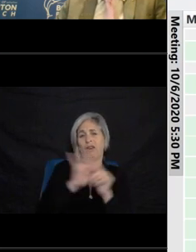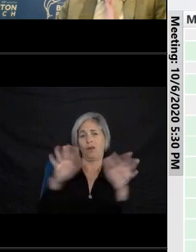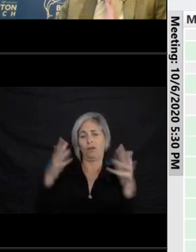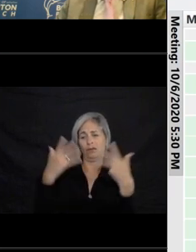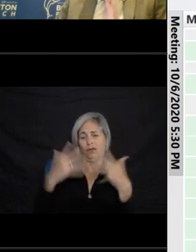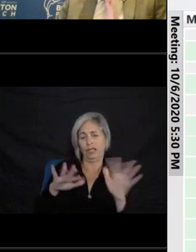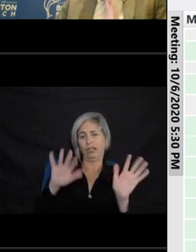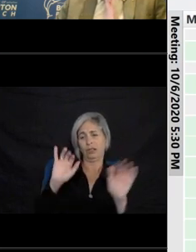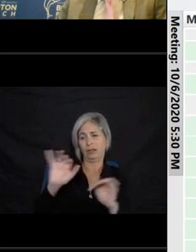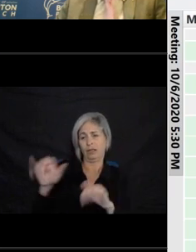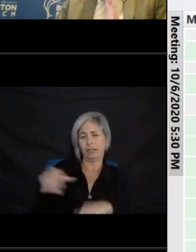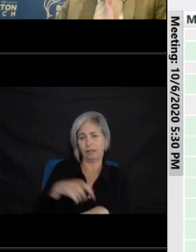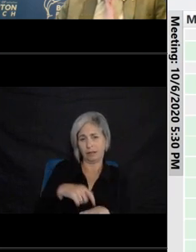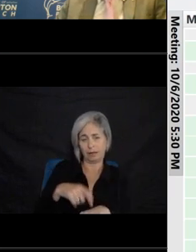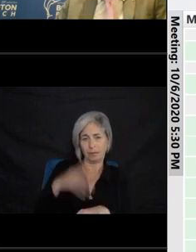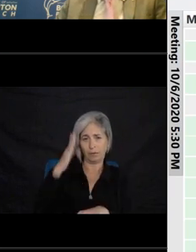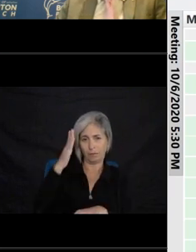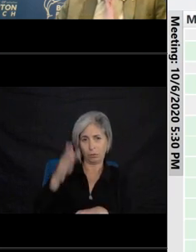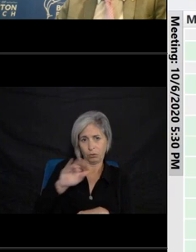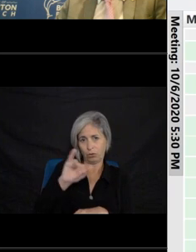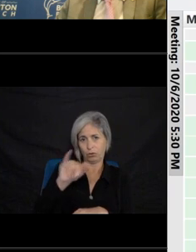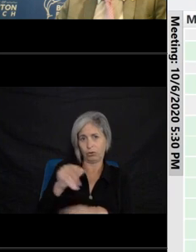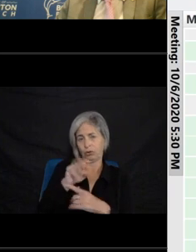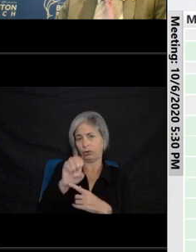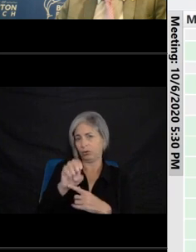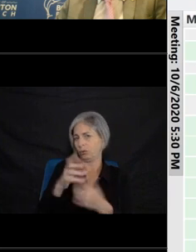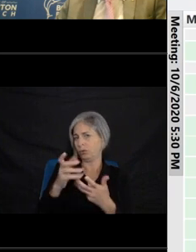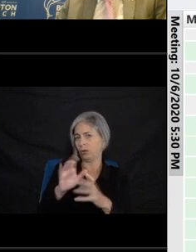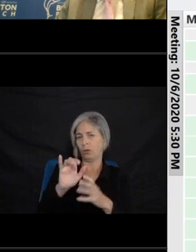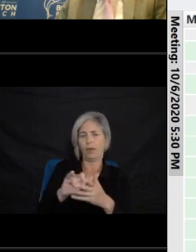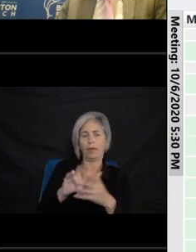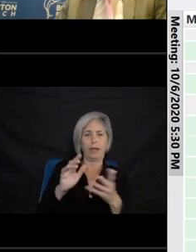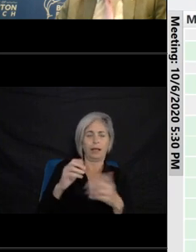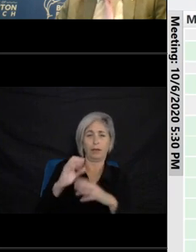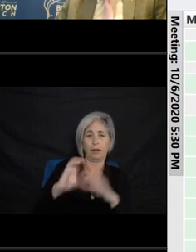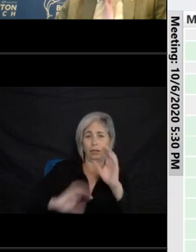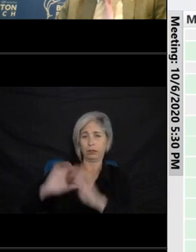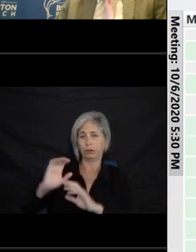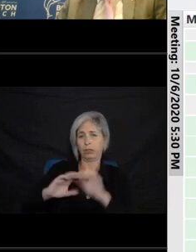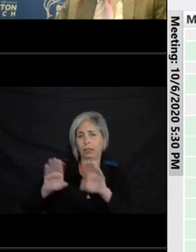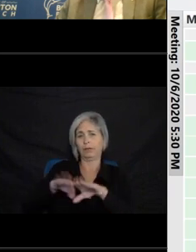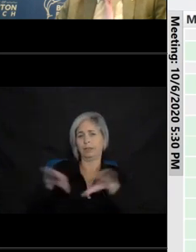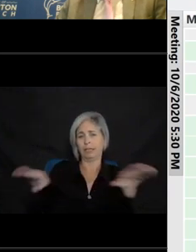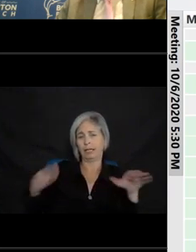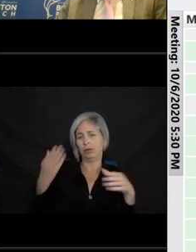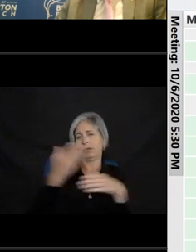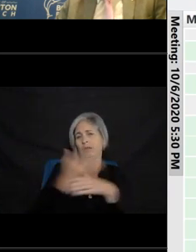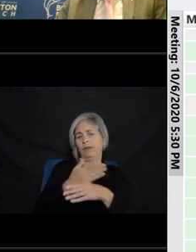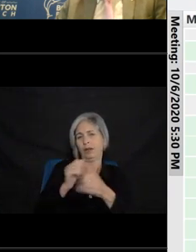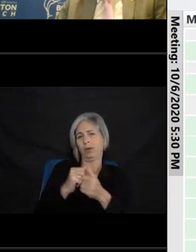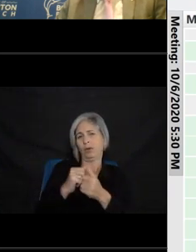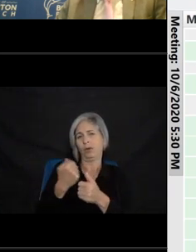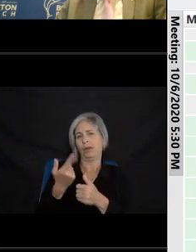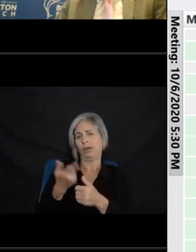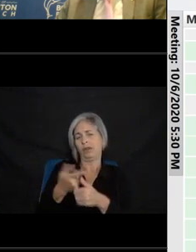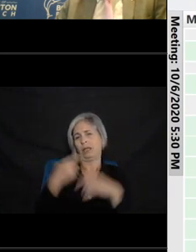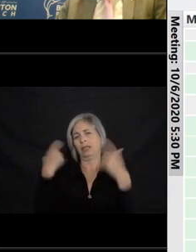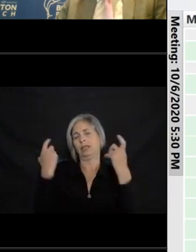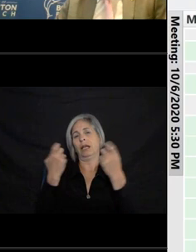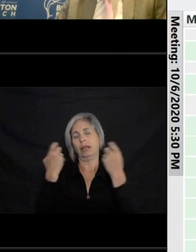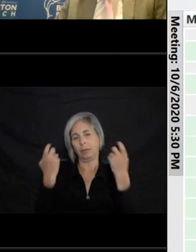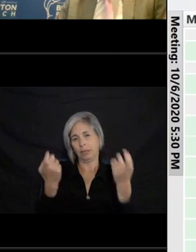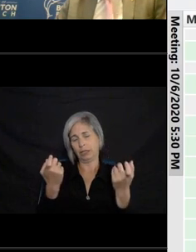with at the time. So we wouldn't want that, of course, the construction of the stage to interfere with